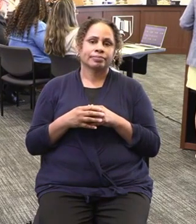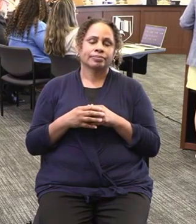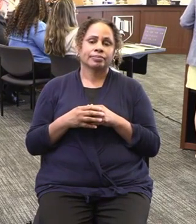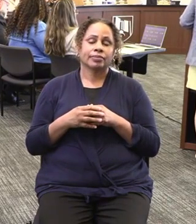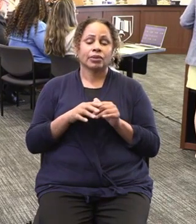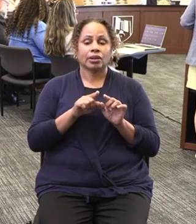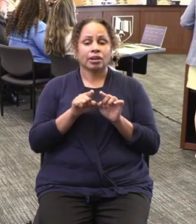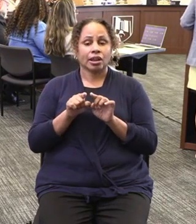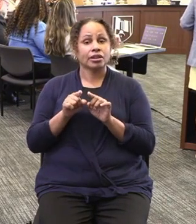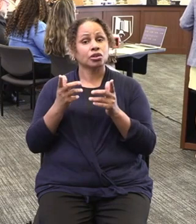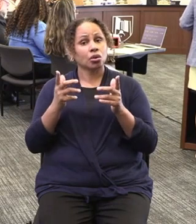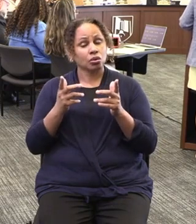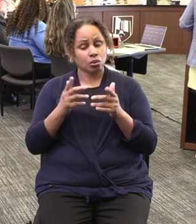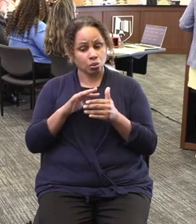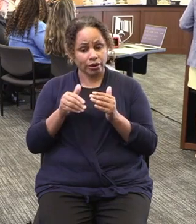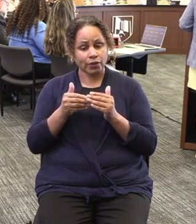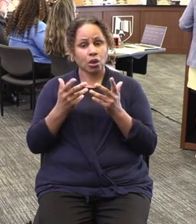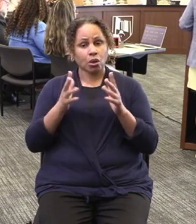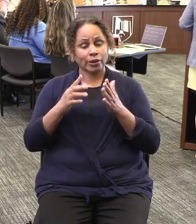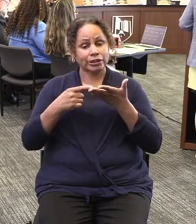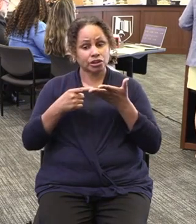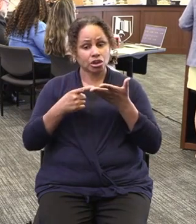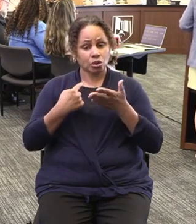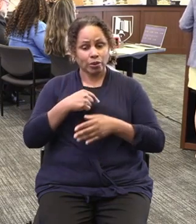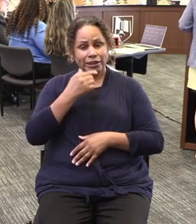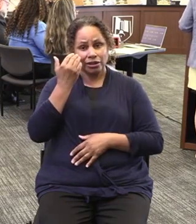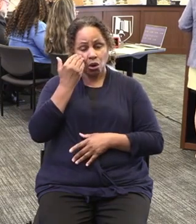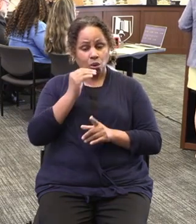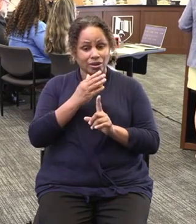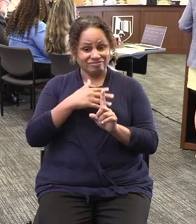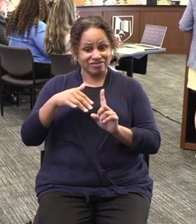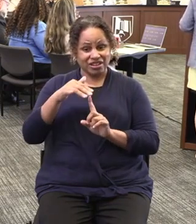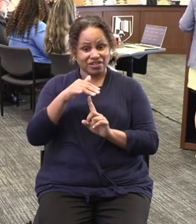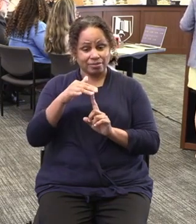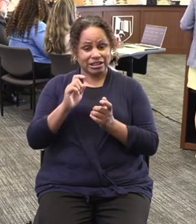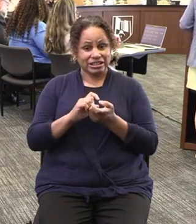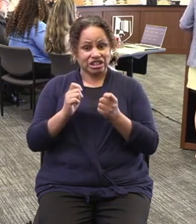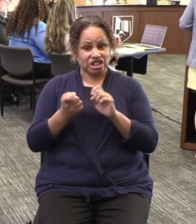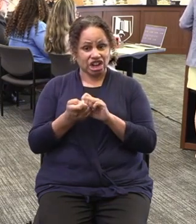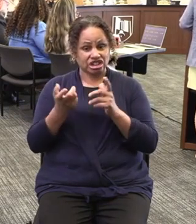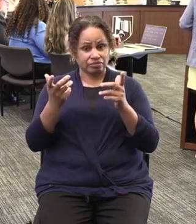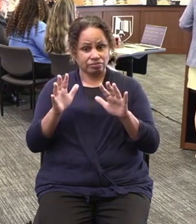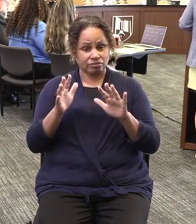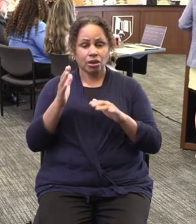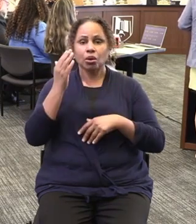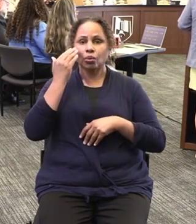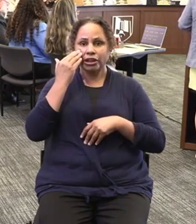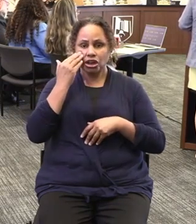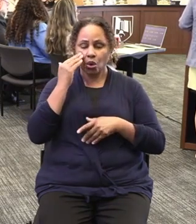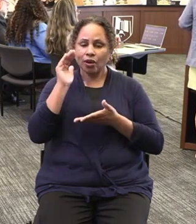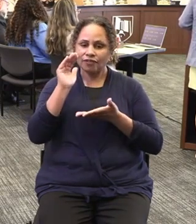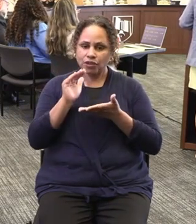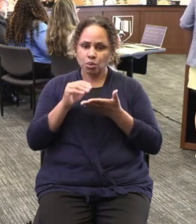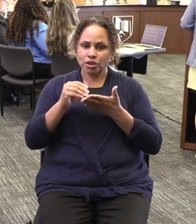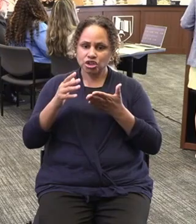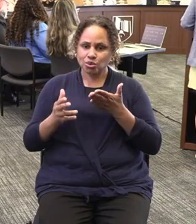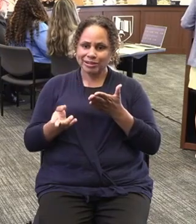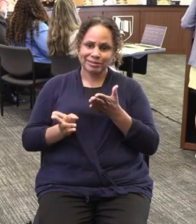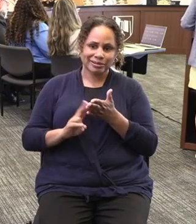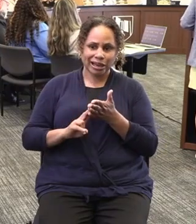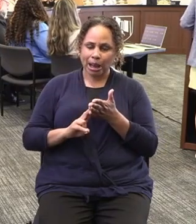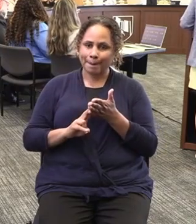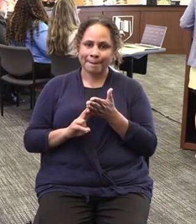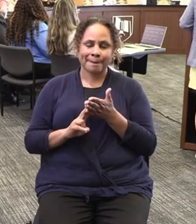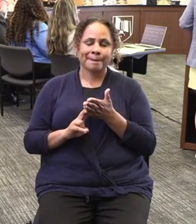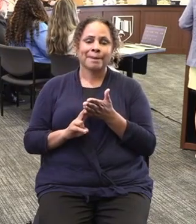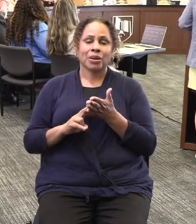As we've already talked about, we know the environment has changed. We know there's fewer students. We know that there's way more choices out